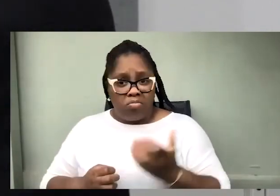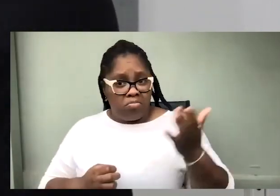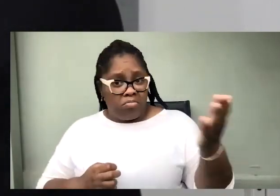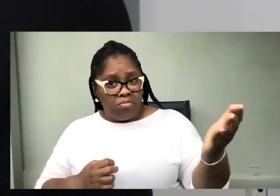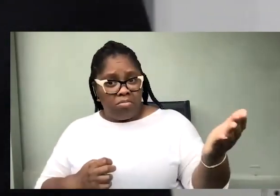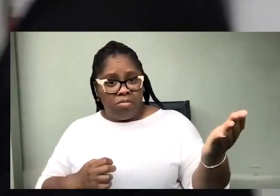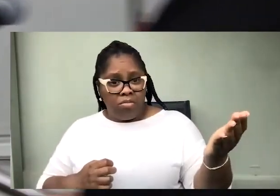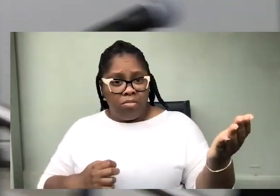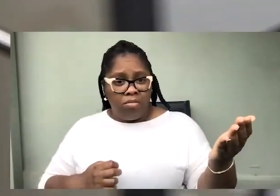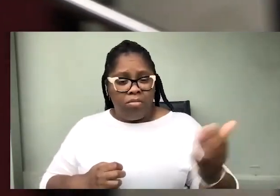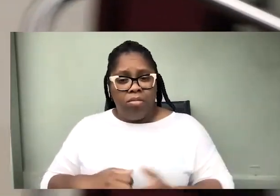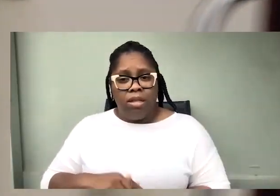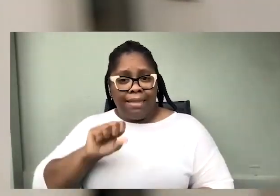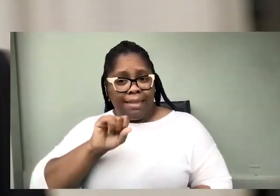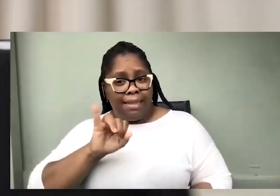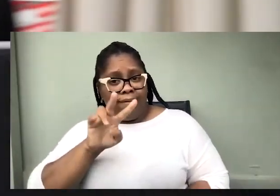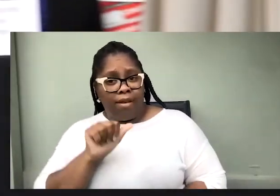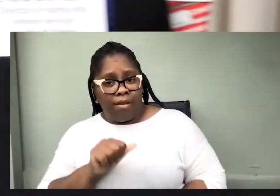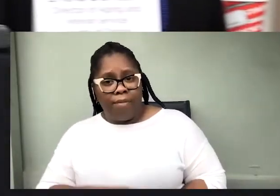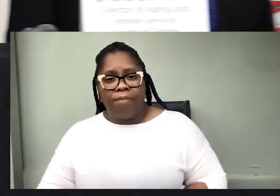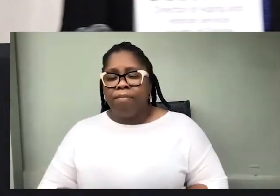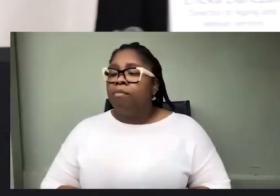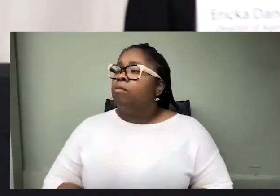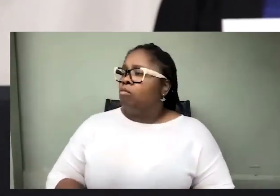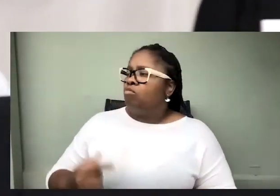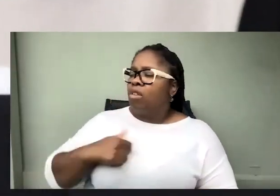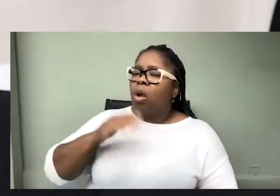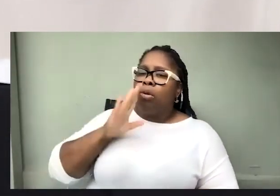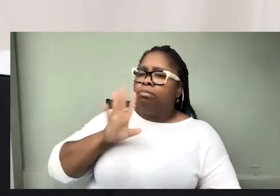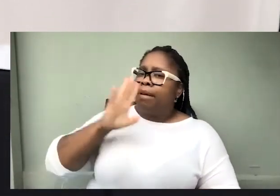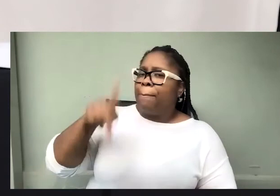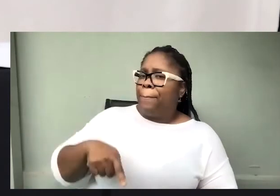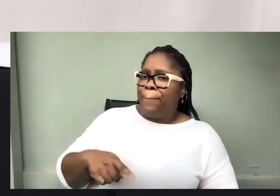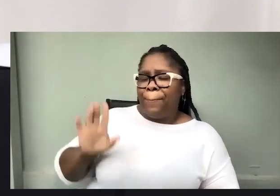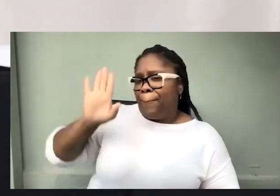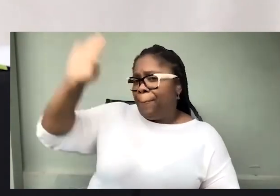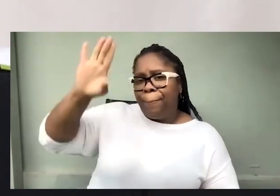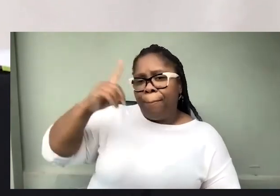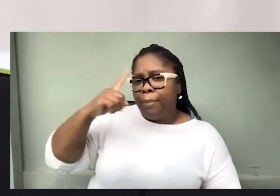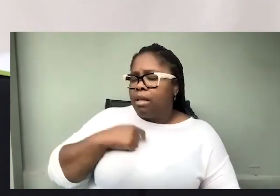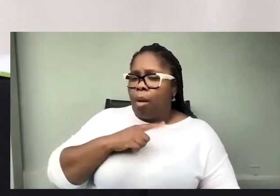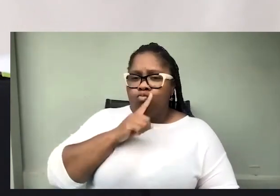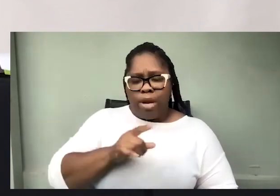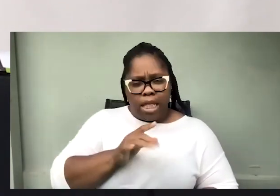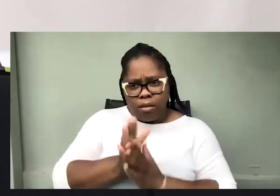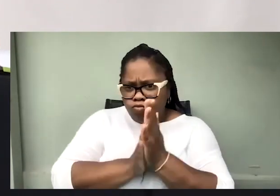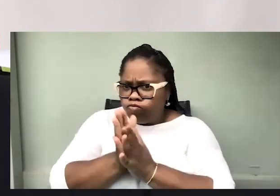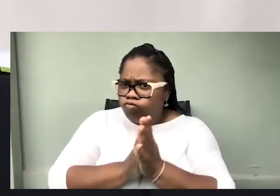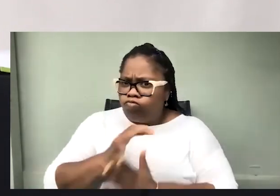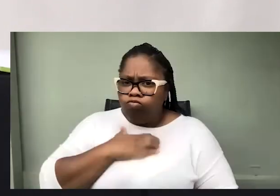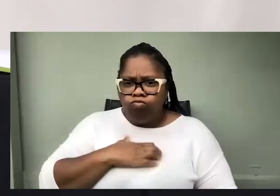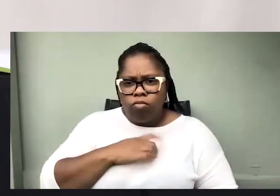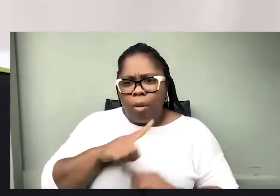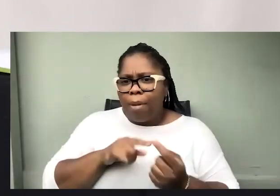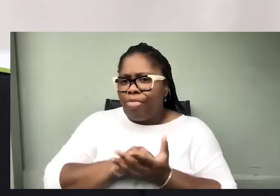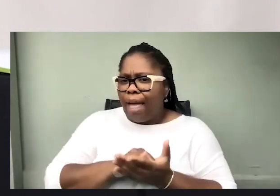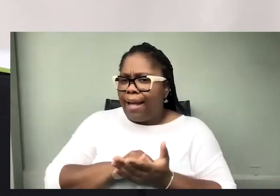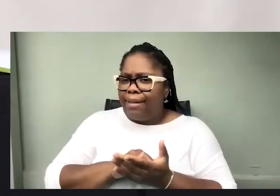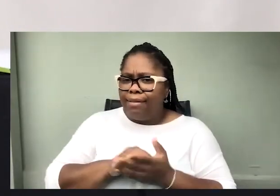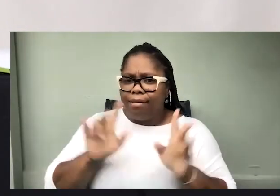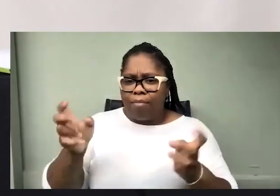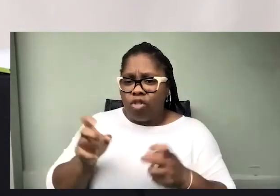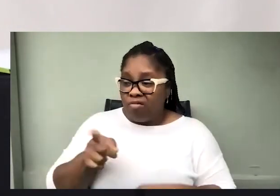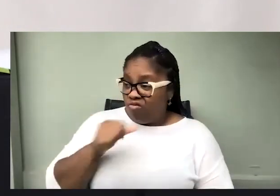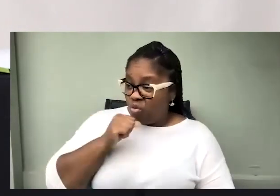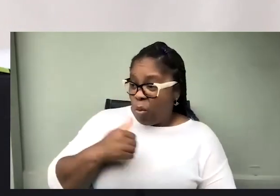Assemblywoman Sharon Quirk-Silva. I'm going to jump out on this one because I'm really passionate about this subject. I mean, if you don't have